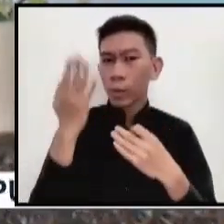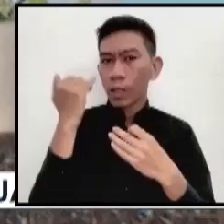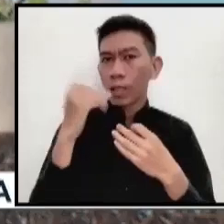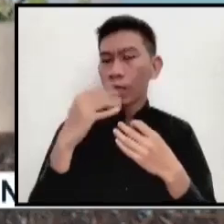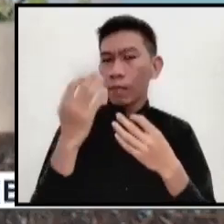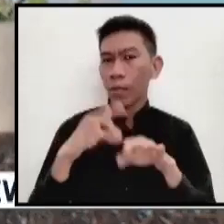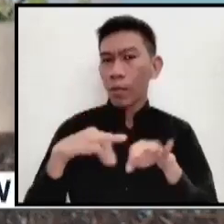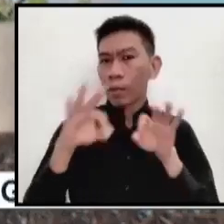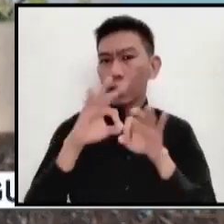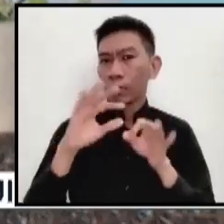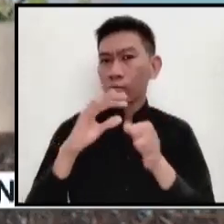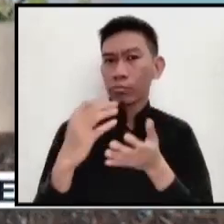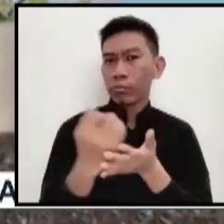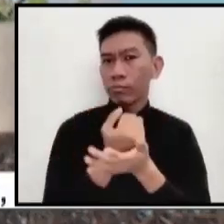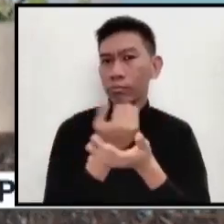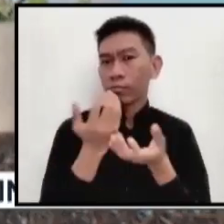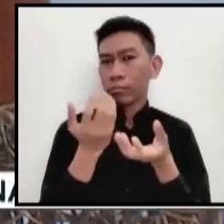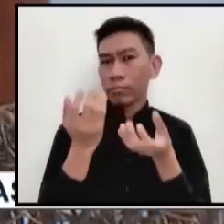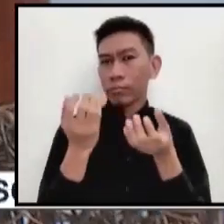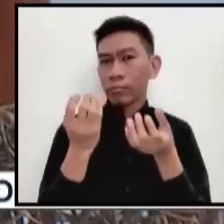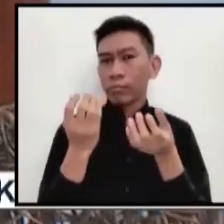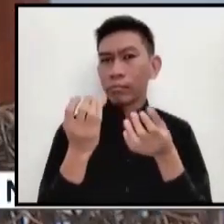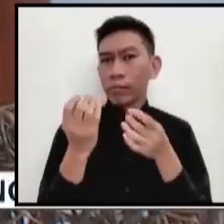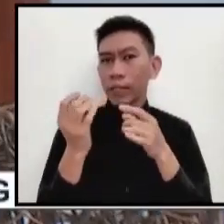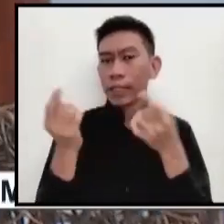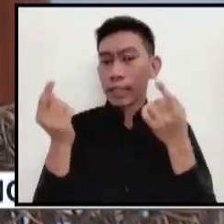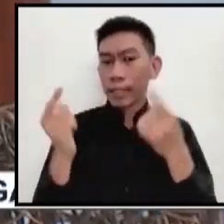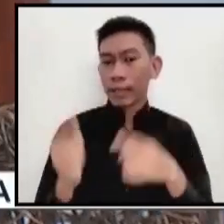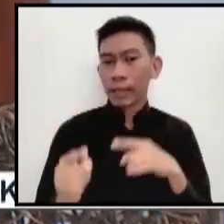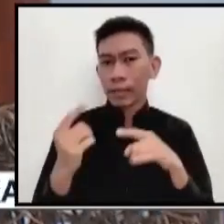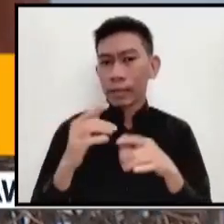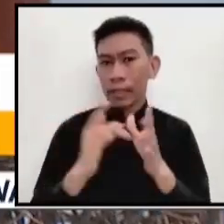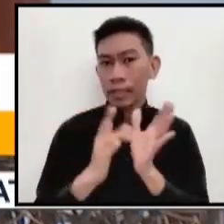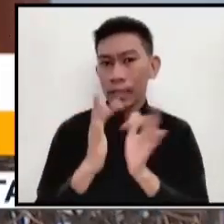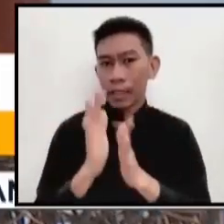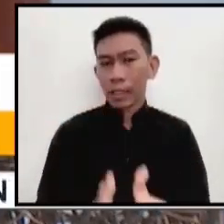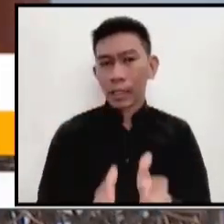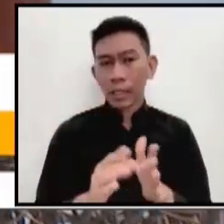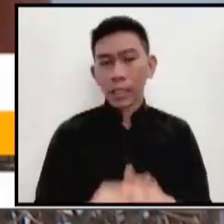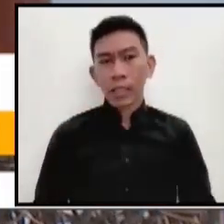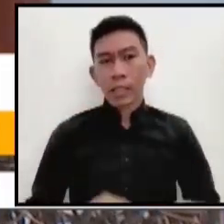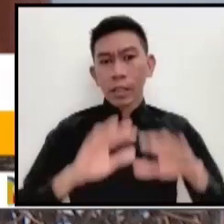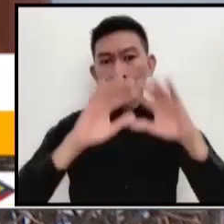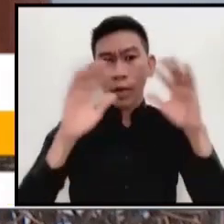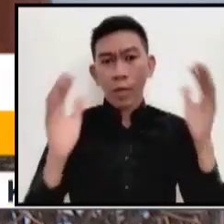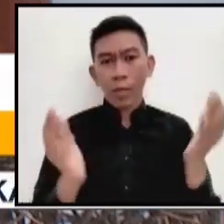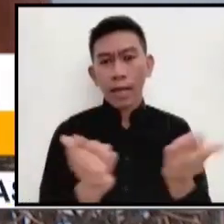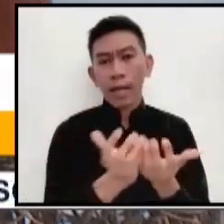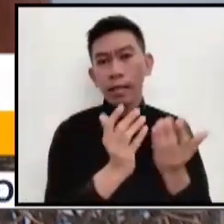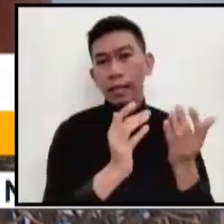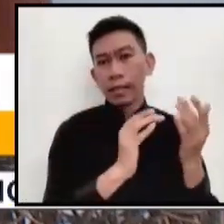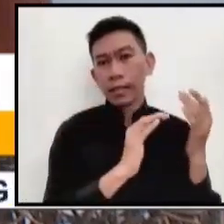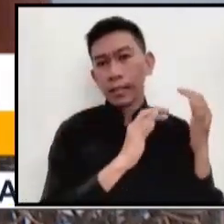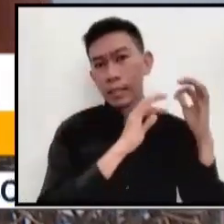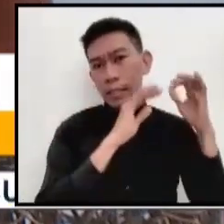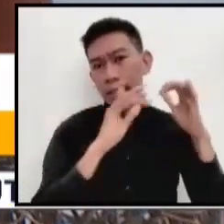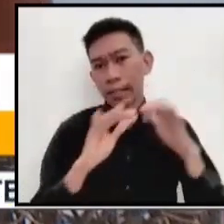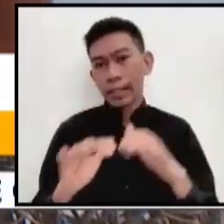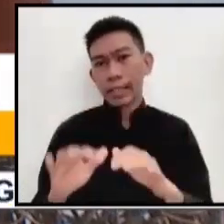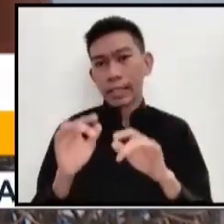ating mga Kristiyano? Yeah. The Home Free Global Crusade 15, Christ the Peacemaker Tour, mm-hmm, is the